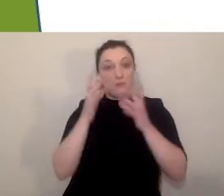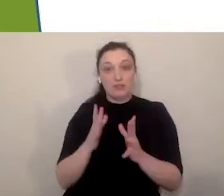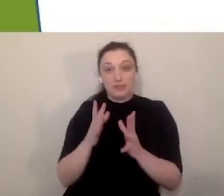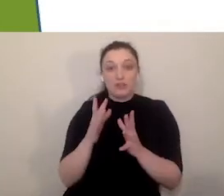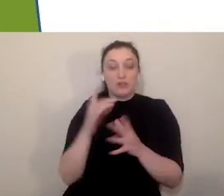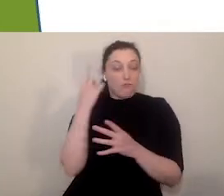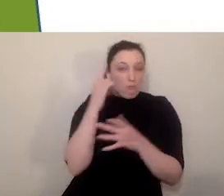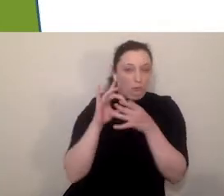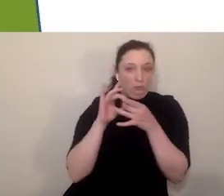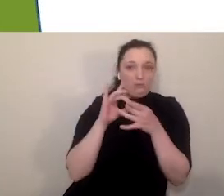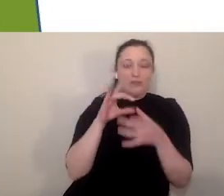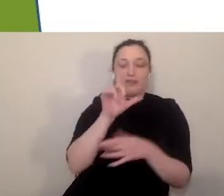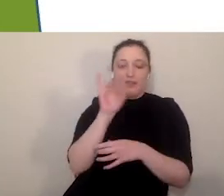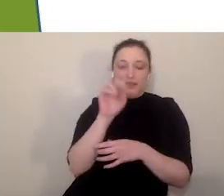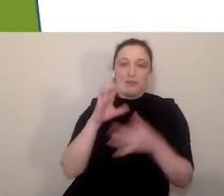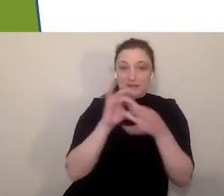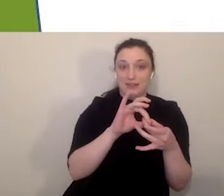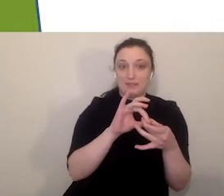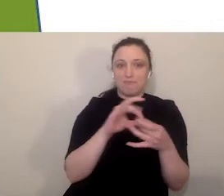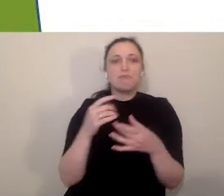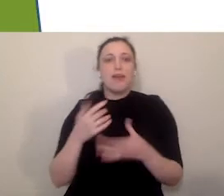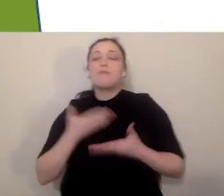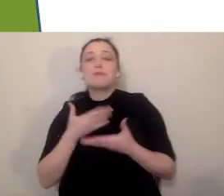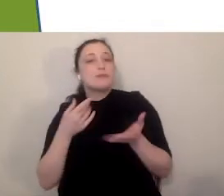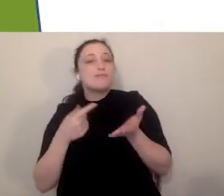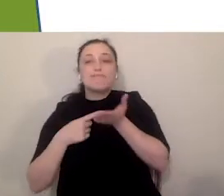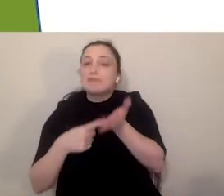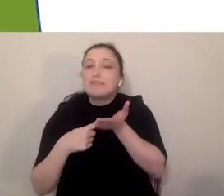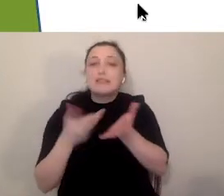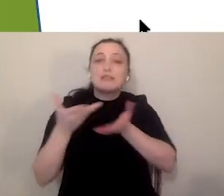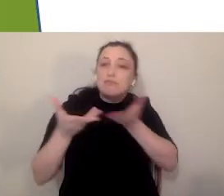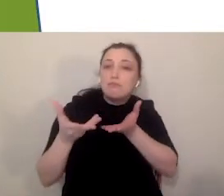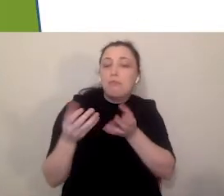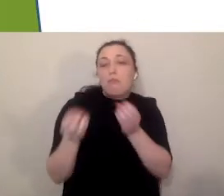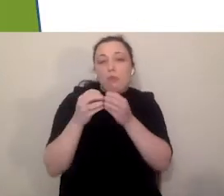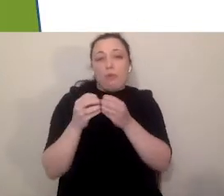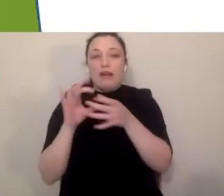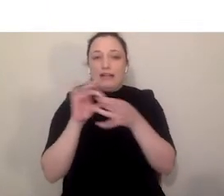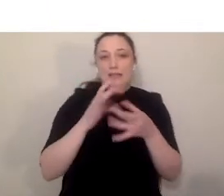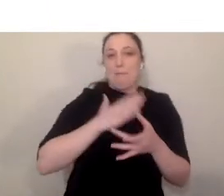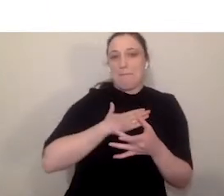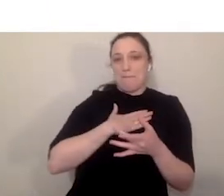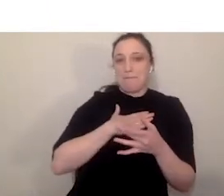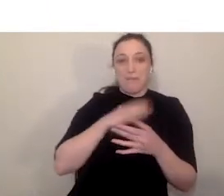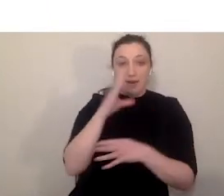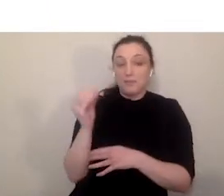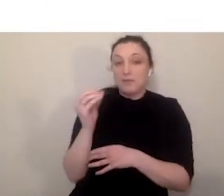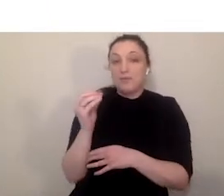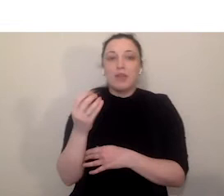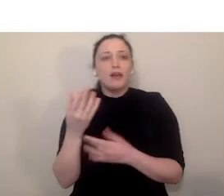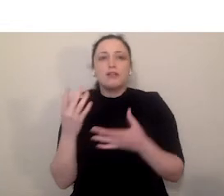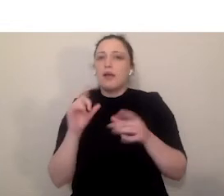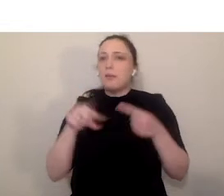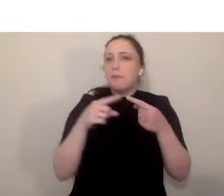about our organization, a little bit about disability, and about disclosure. So as I mentioned,